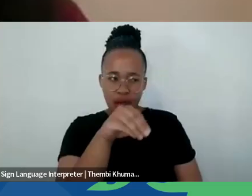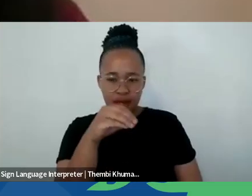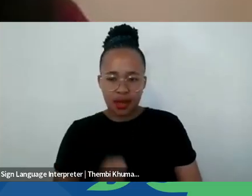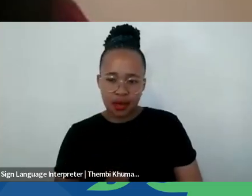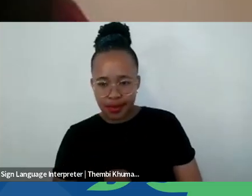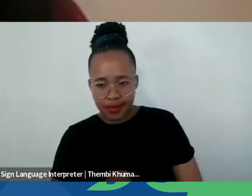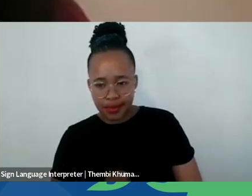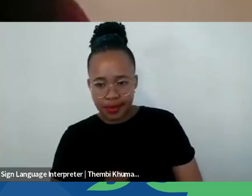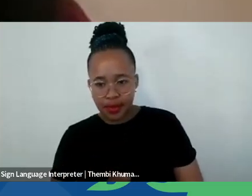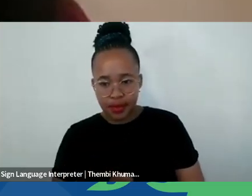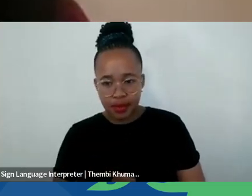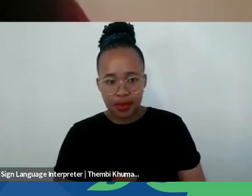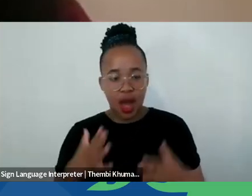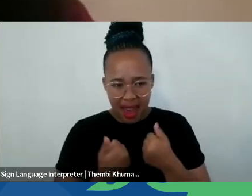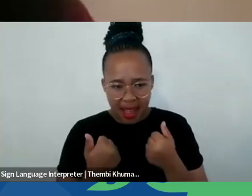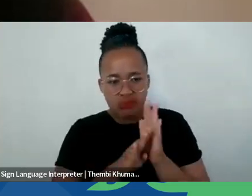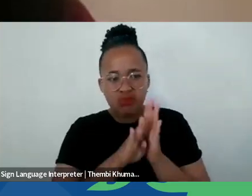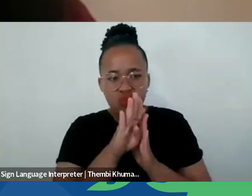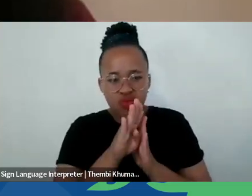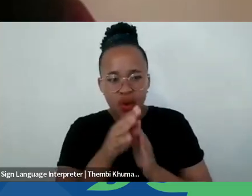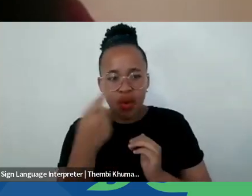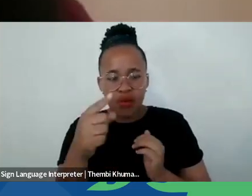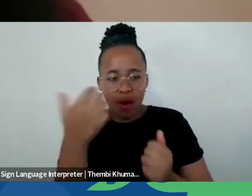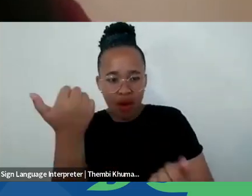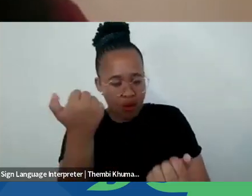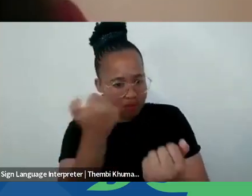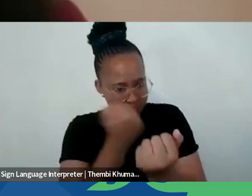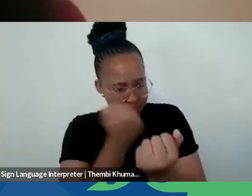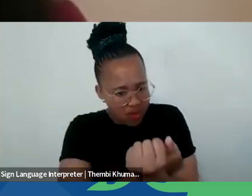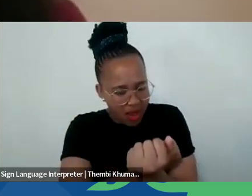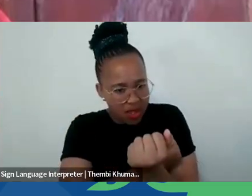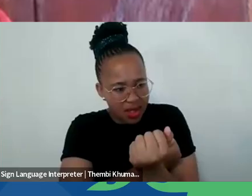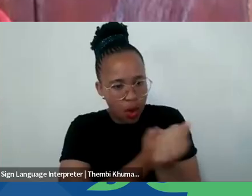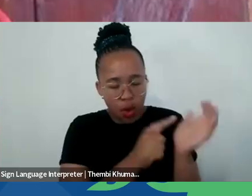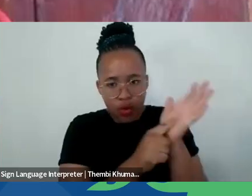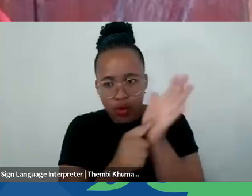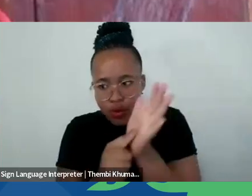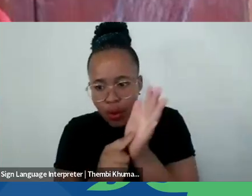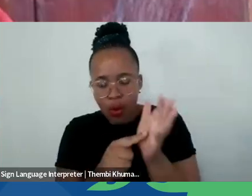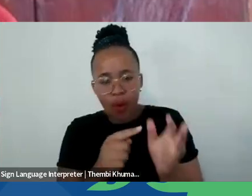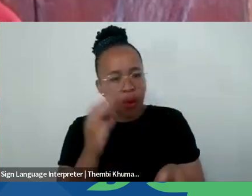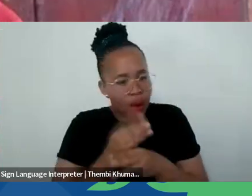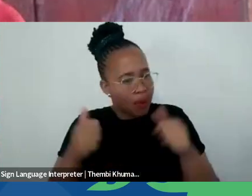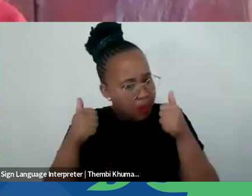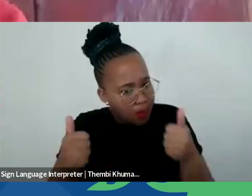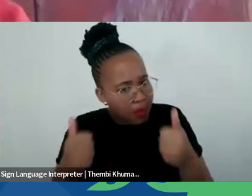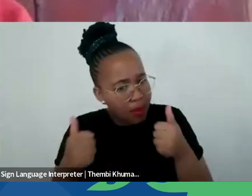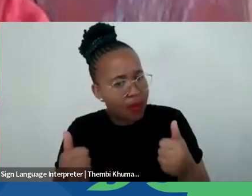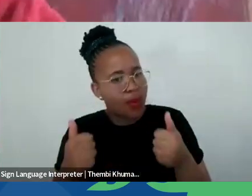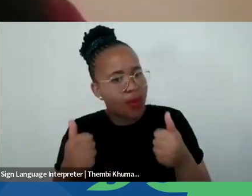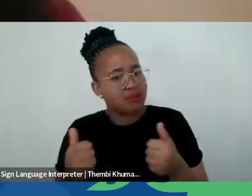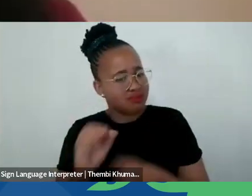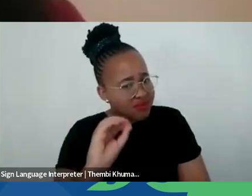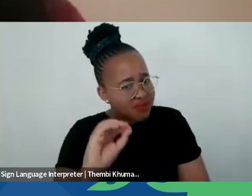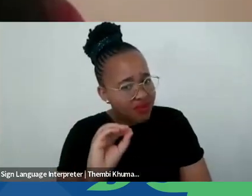benefits of the sexualized drugs besides the perceived benefits? Were there any proven health